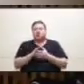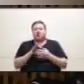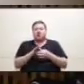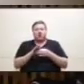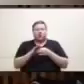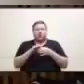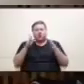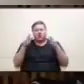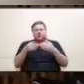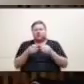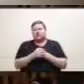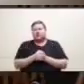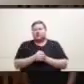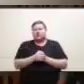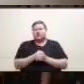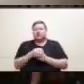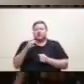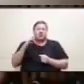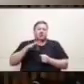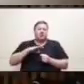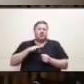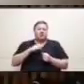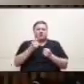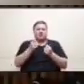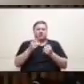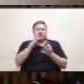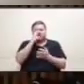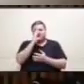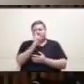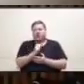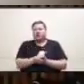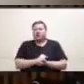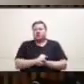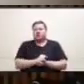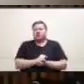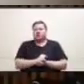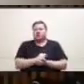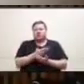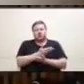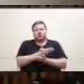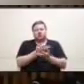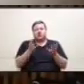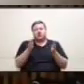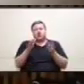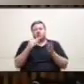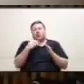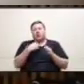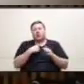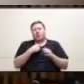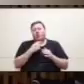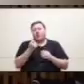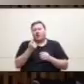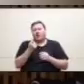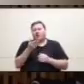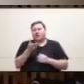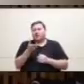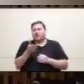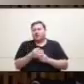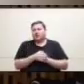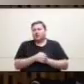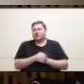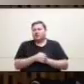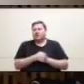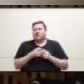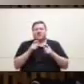of the pension funds. And talking of our creditors in general, those that we are owing larger amounts